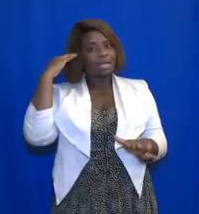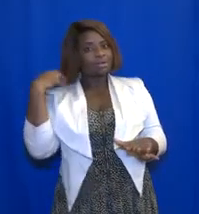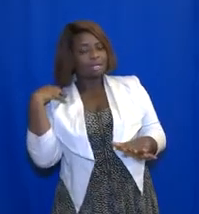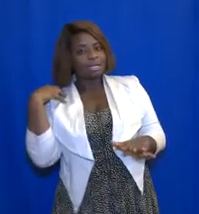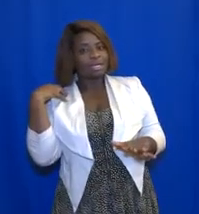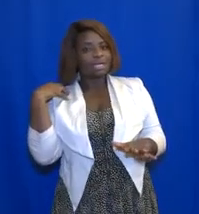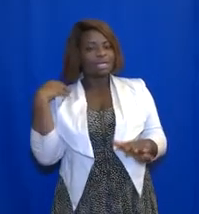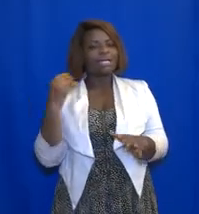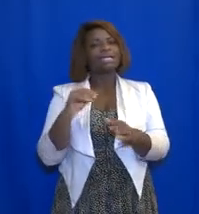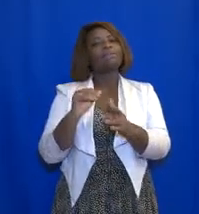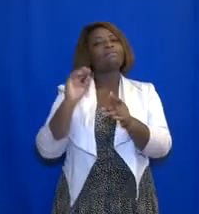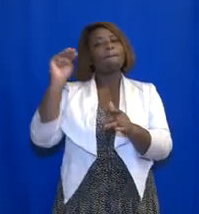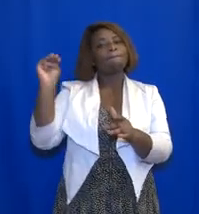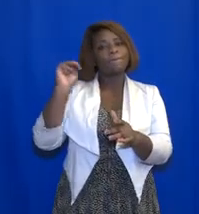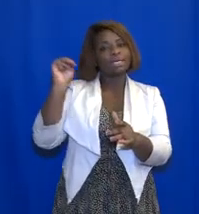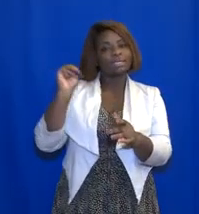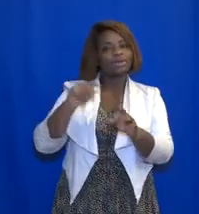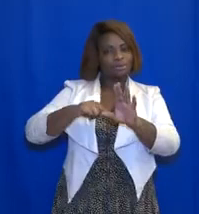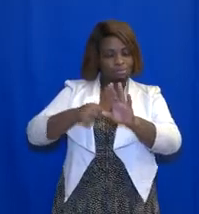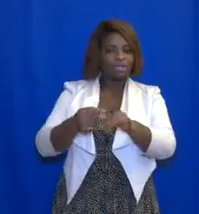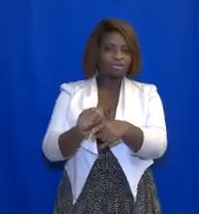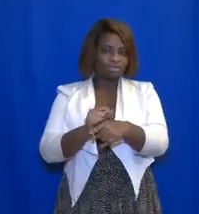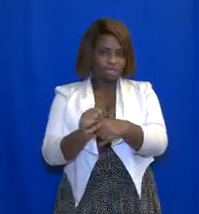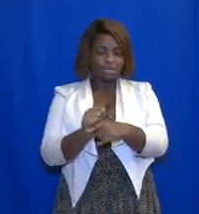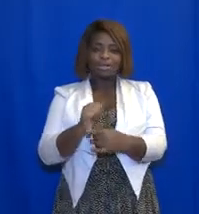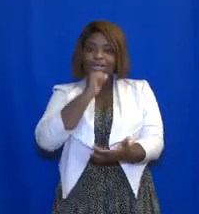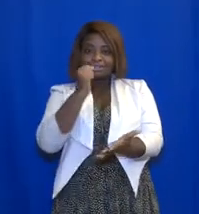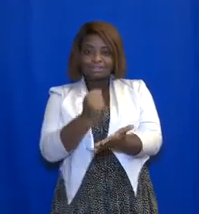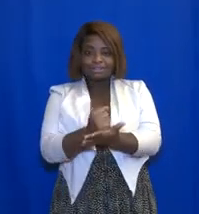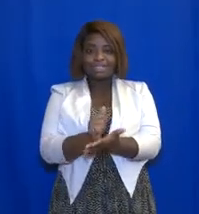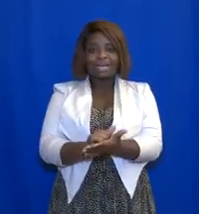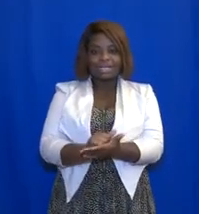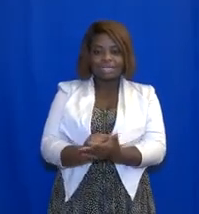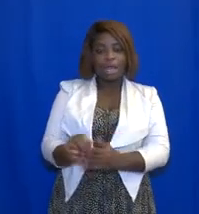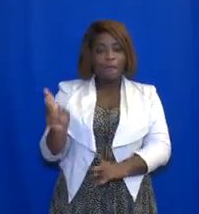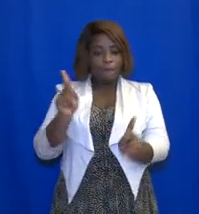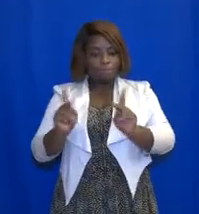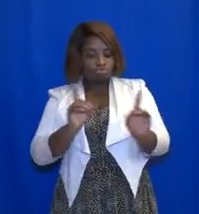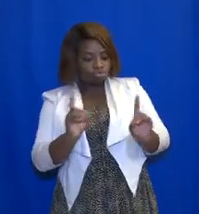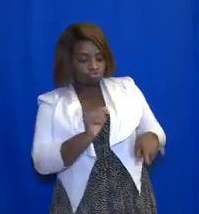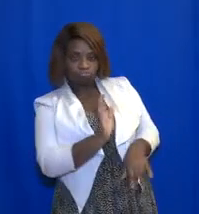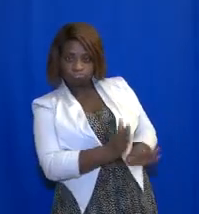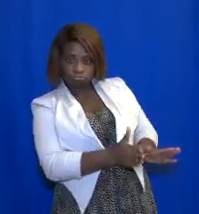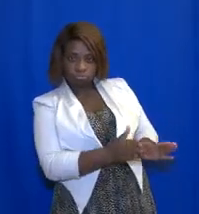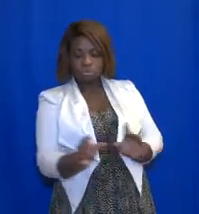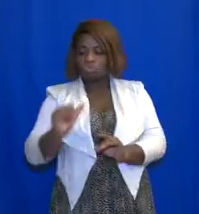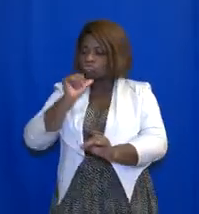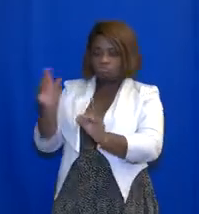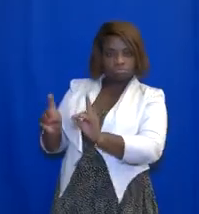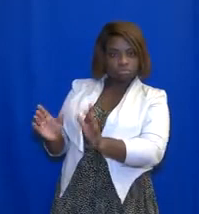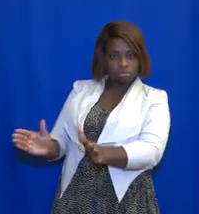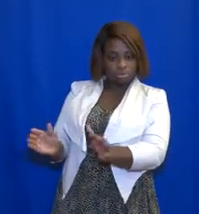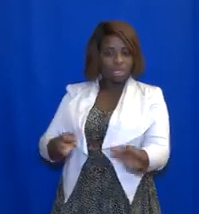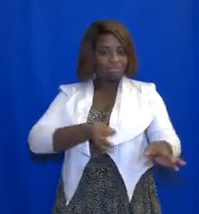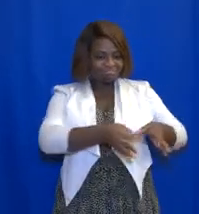Monday, the first day of school. This will ensure that the do's and don'ts of the protocols are clearly spelt